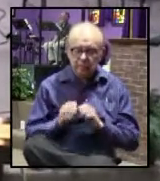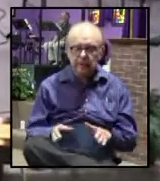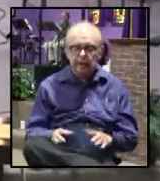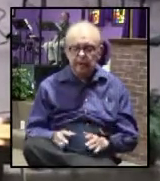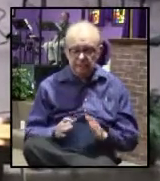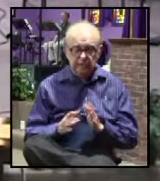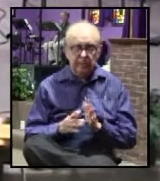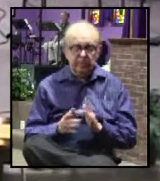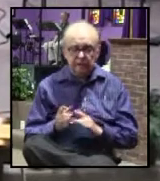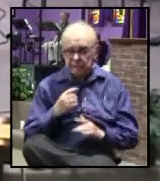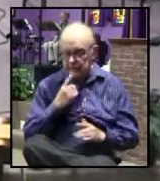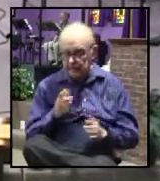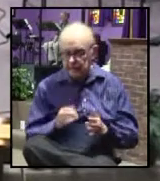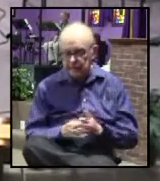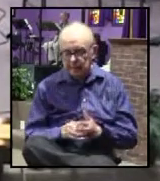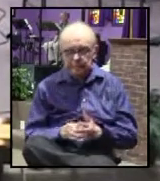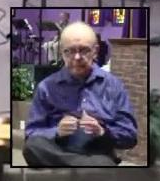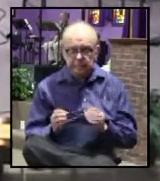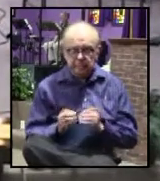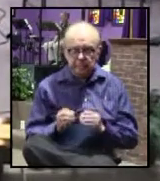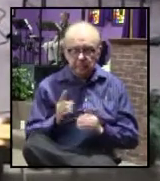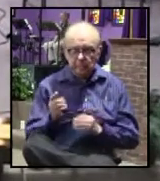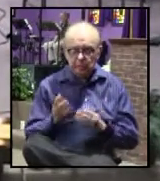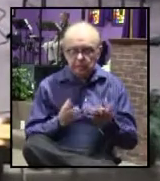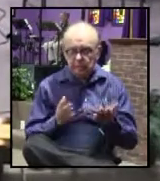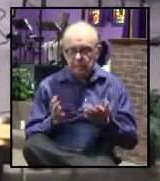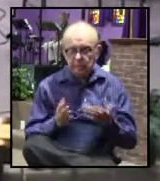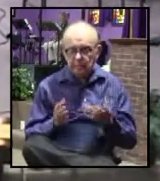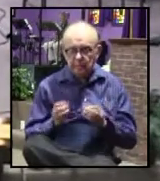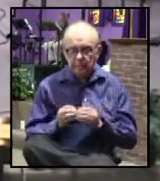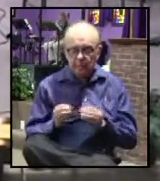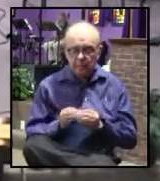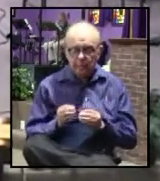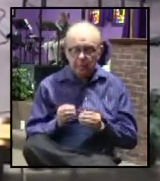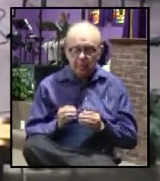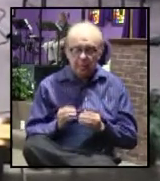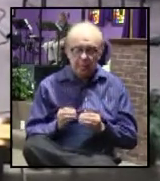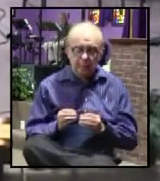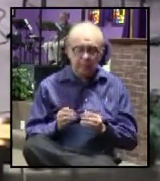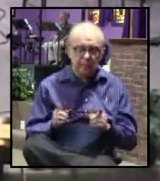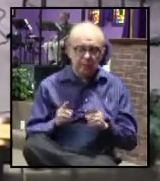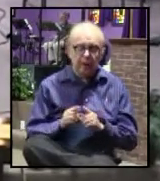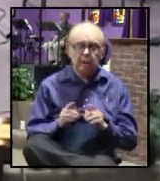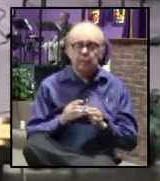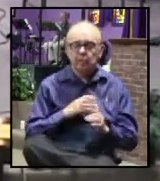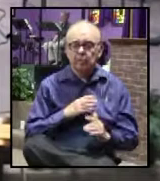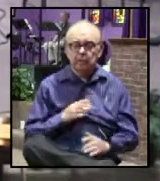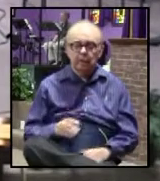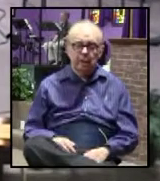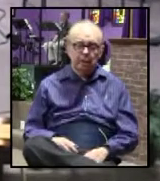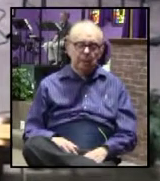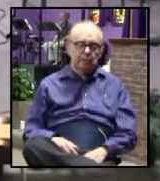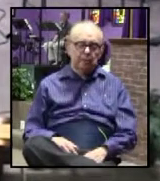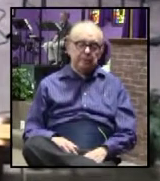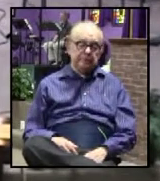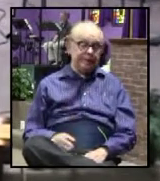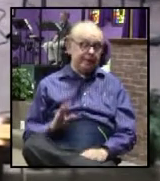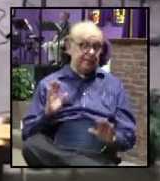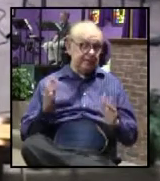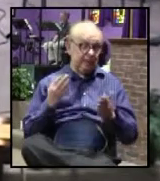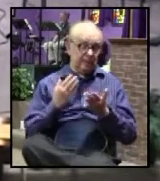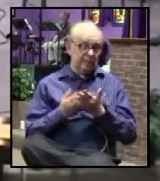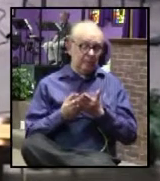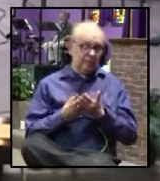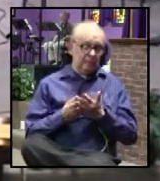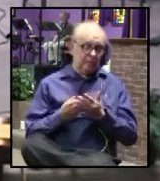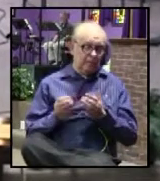blessing. The more you serve, the more you're like Christ. Oh, doesn't that sound good?